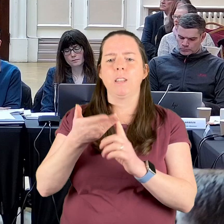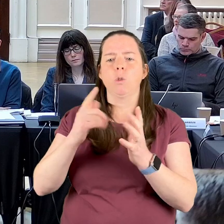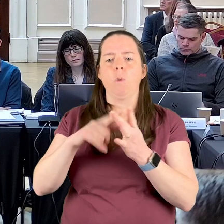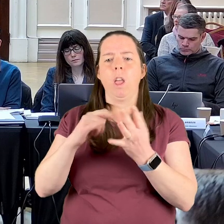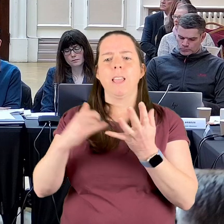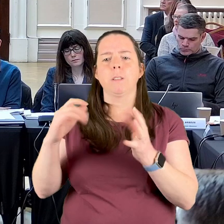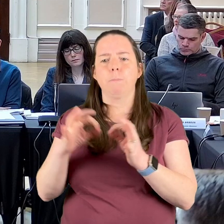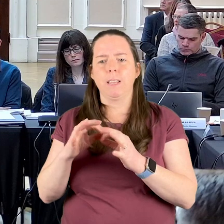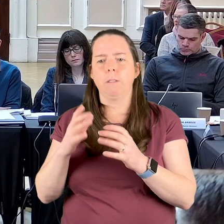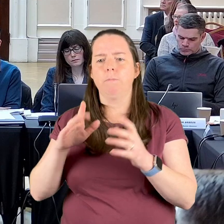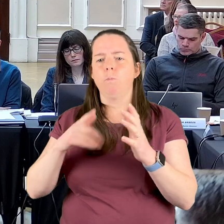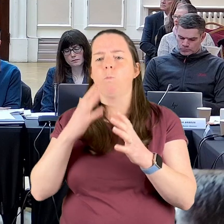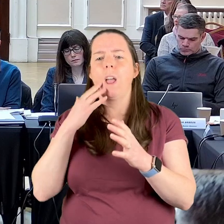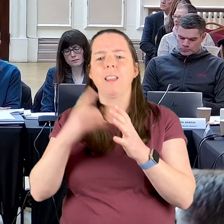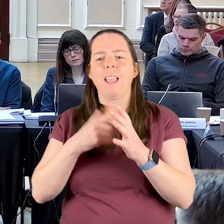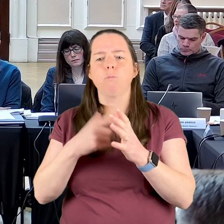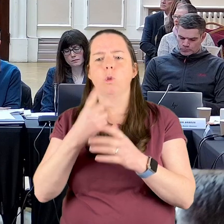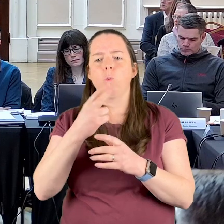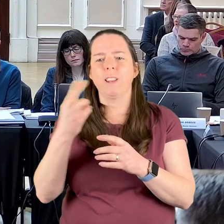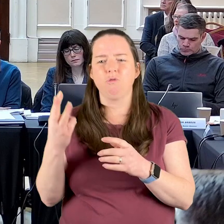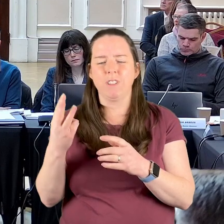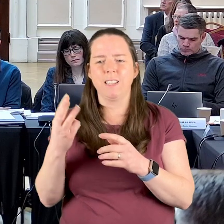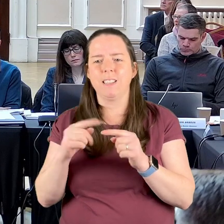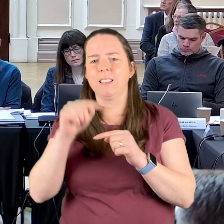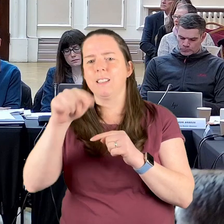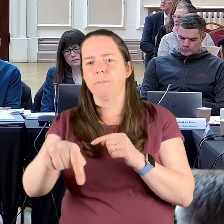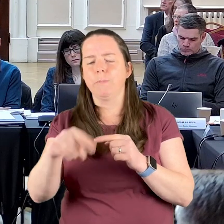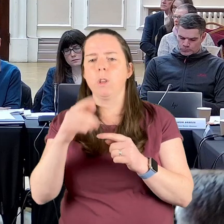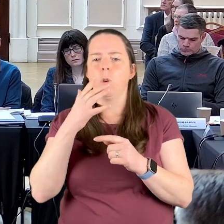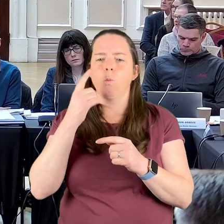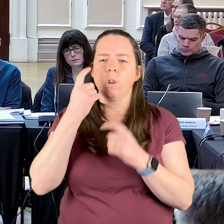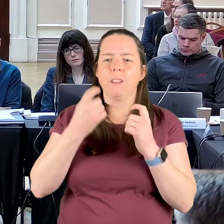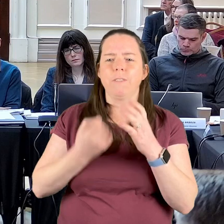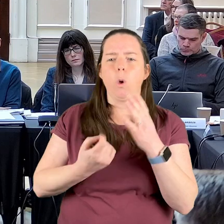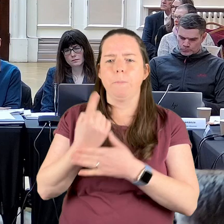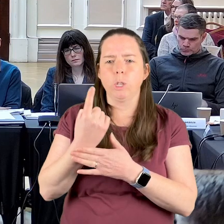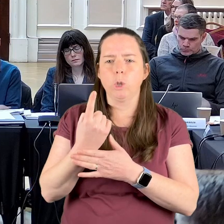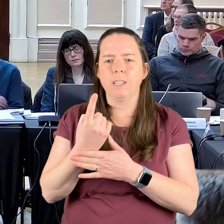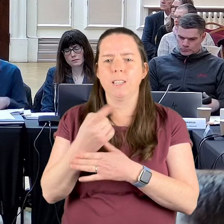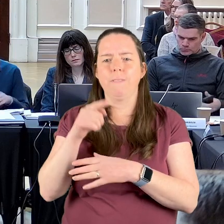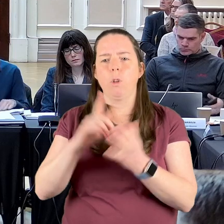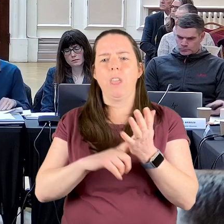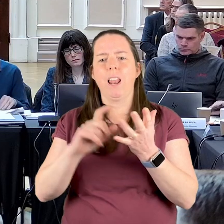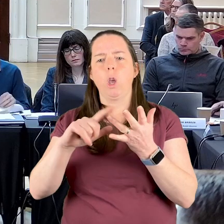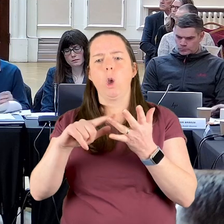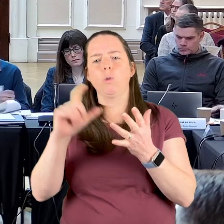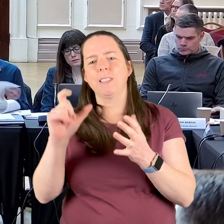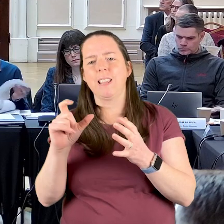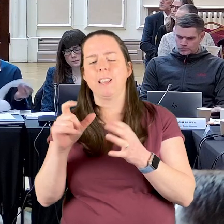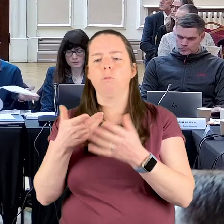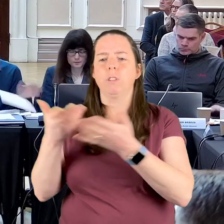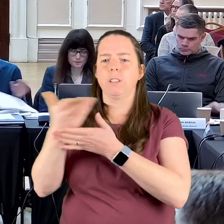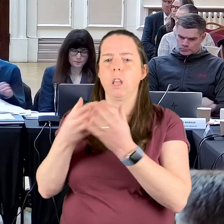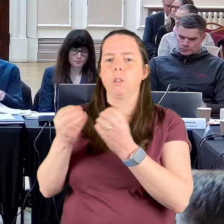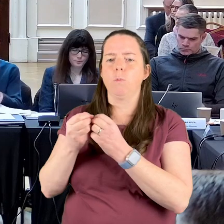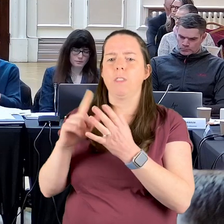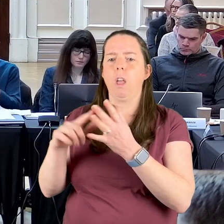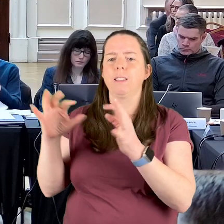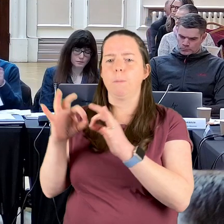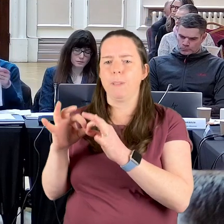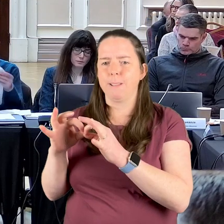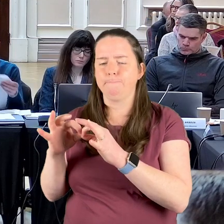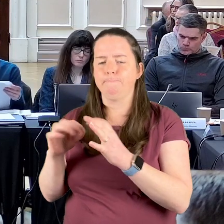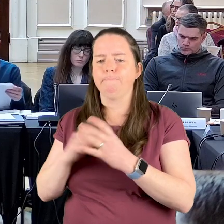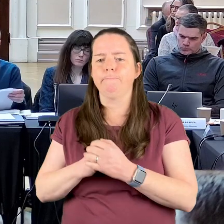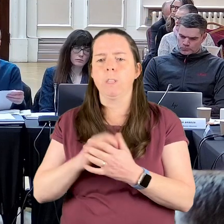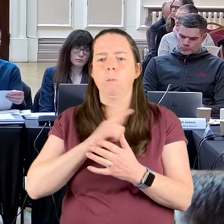and dentistry, should be fully delegated to the ISB by April 23. I just wonder if there's been an opportunity for the LOC to discuss it